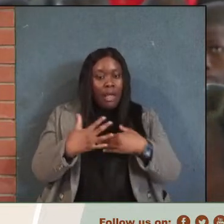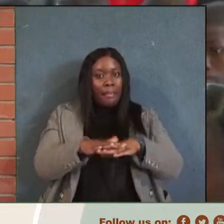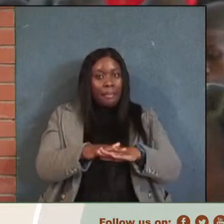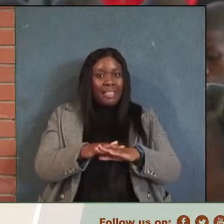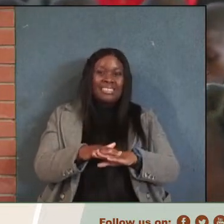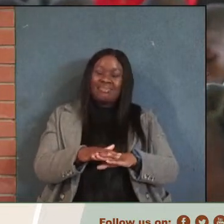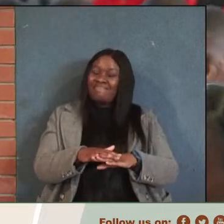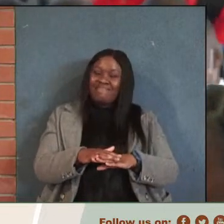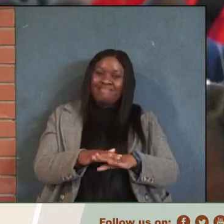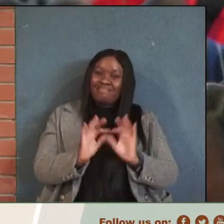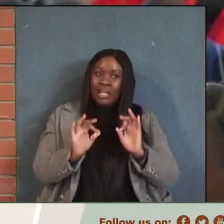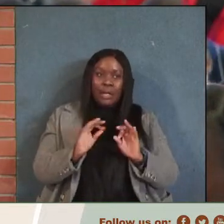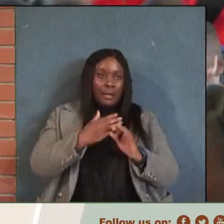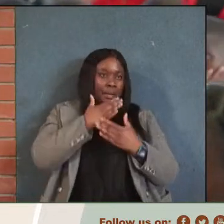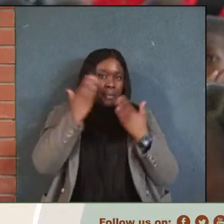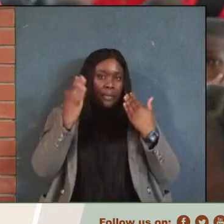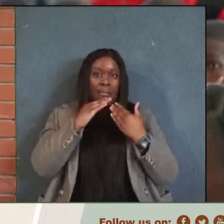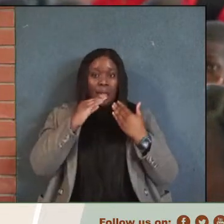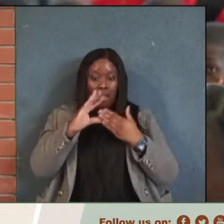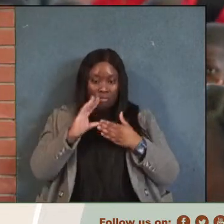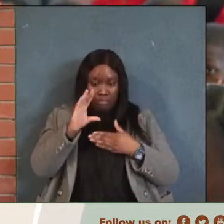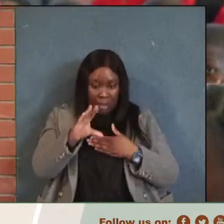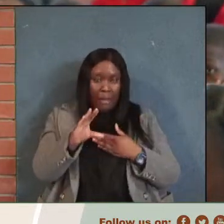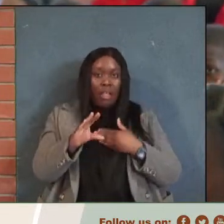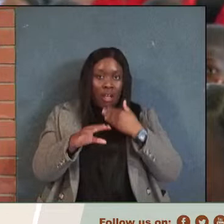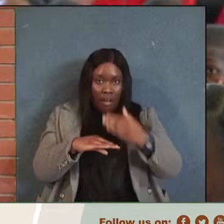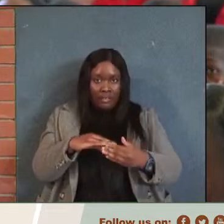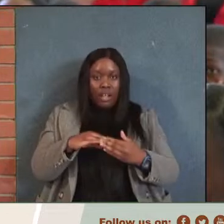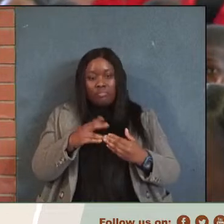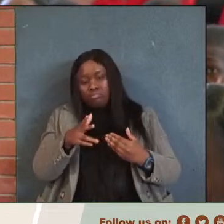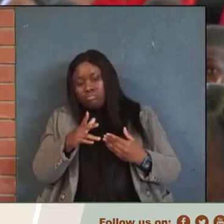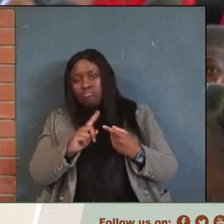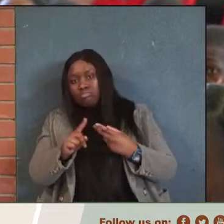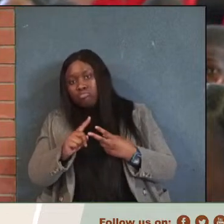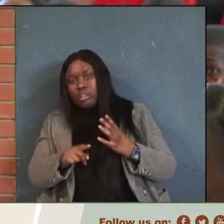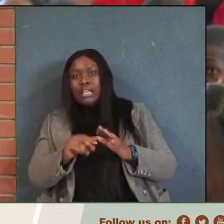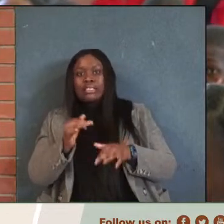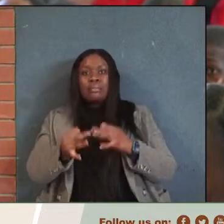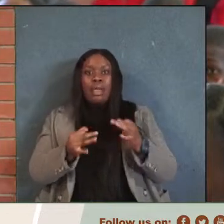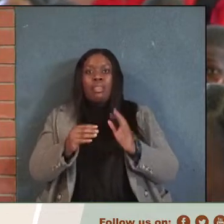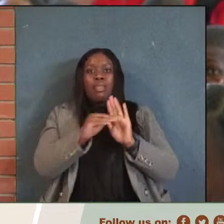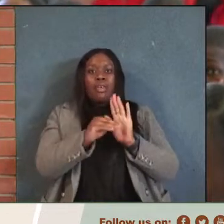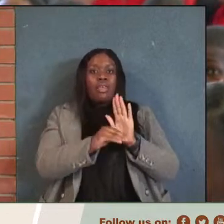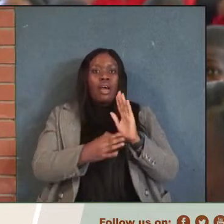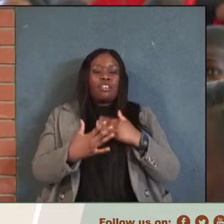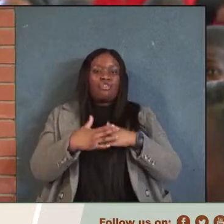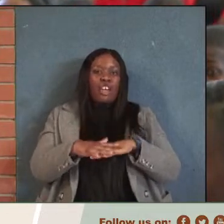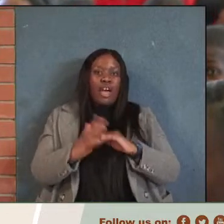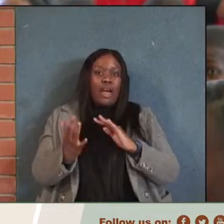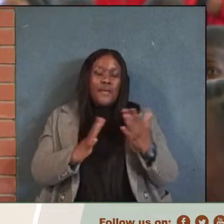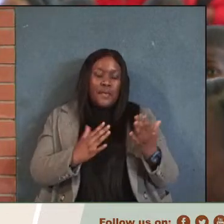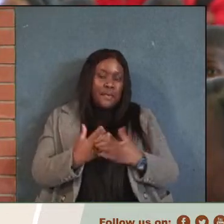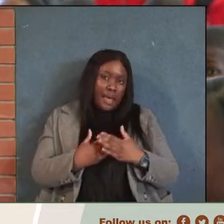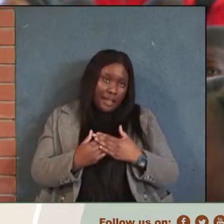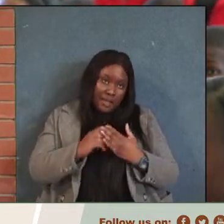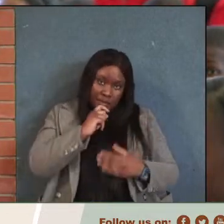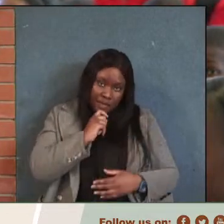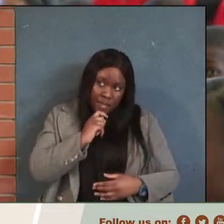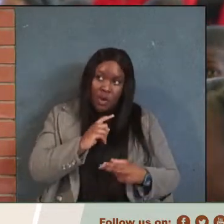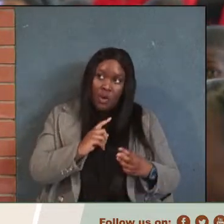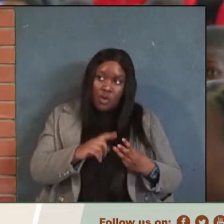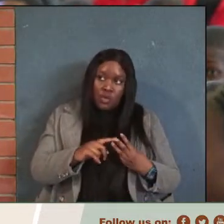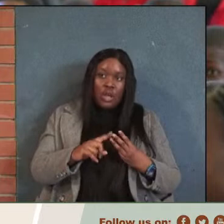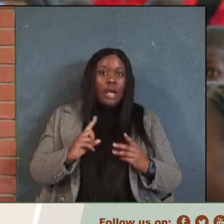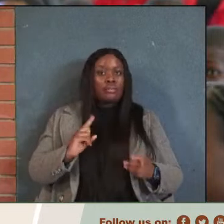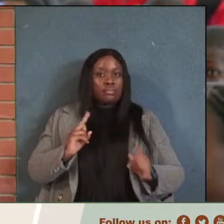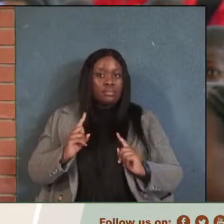we are asking that you come with a proper strategic implementation of those funds so we can see what's happening with the funds. A lack of accountability. If a